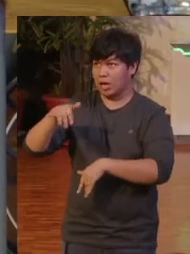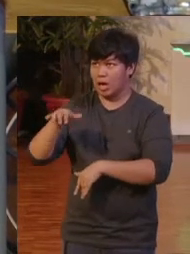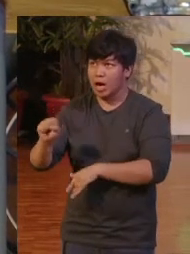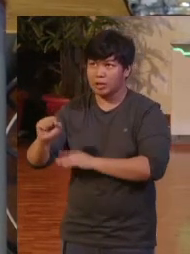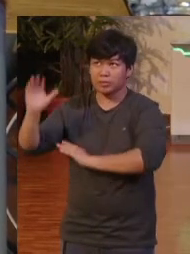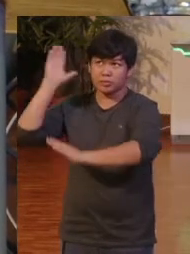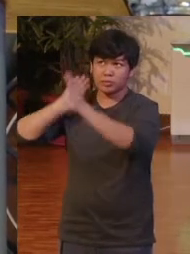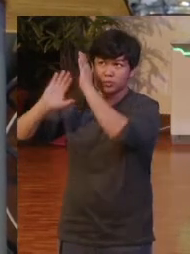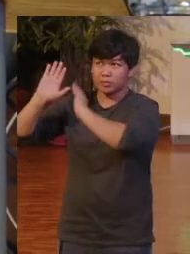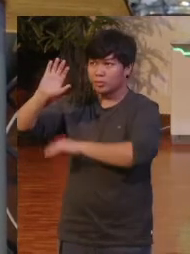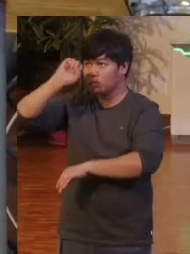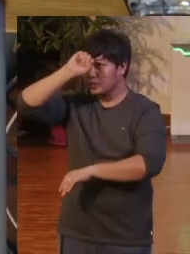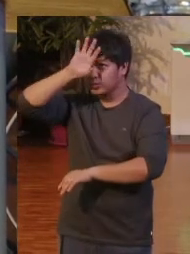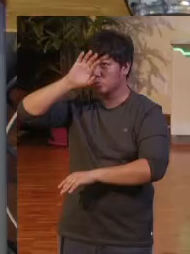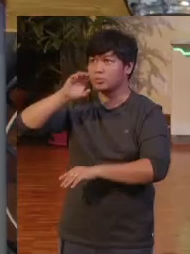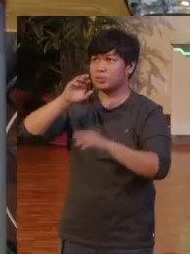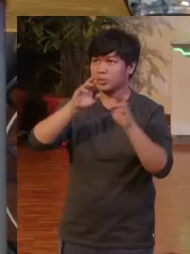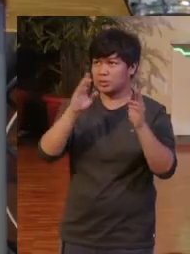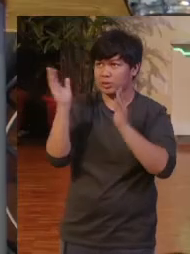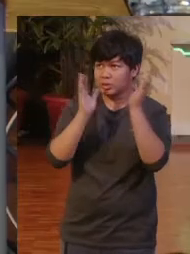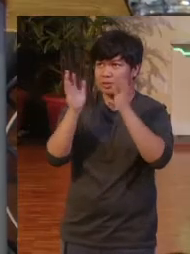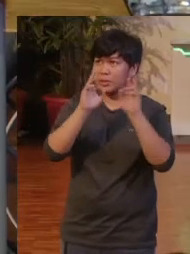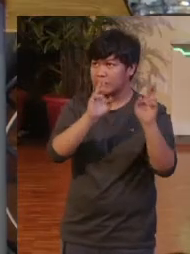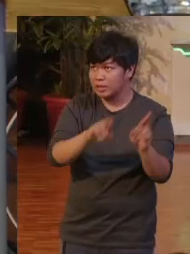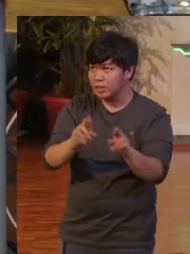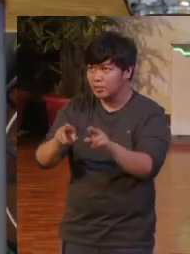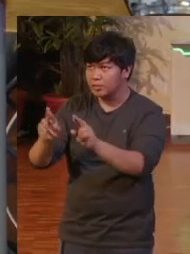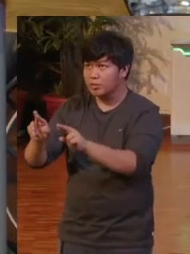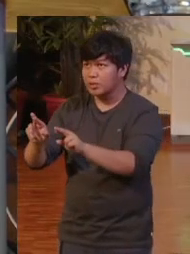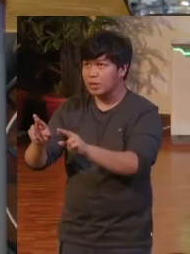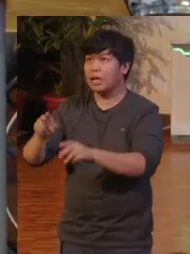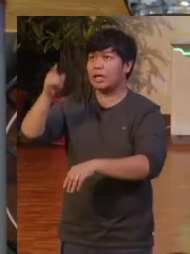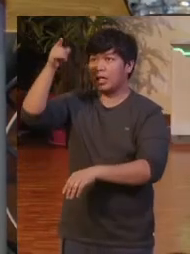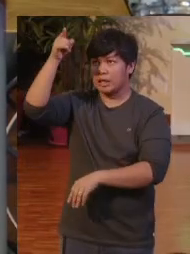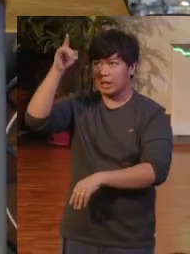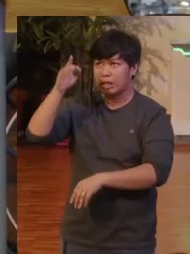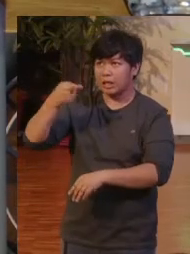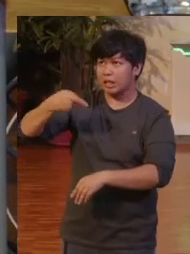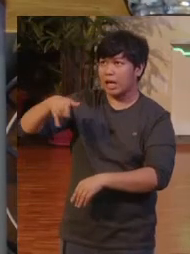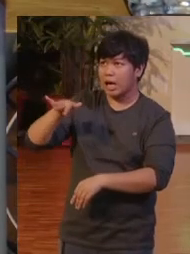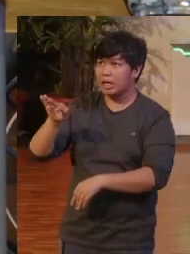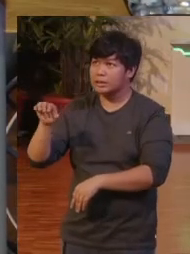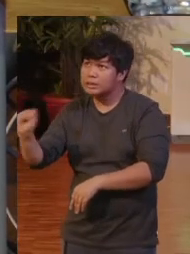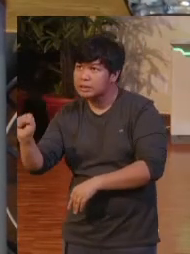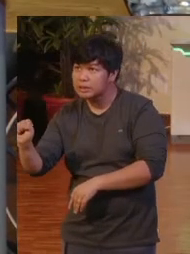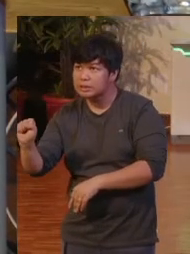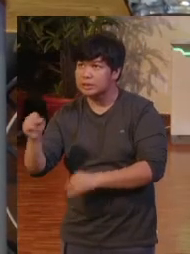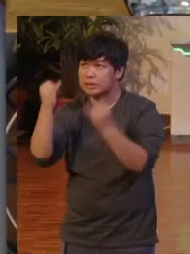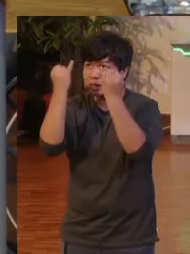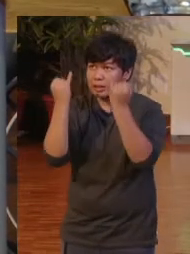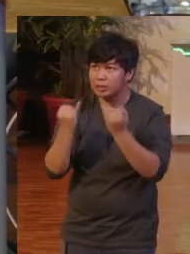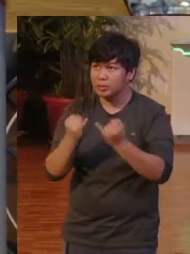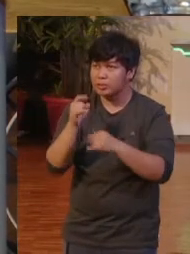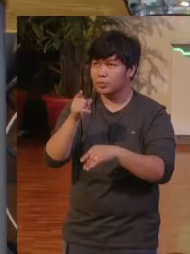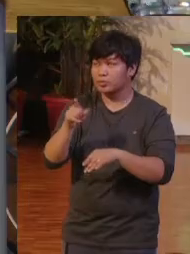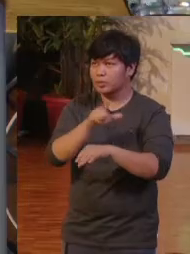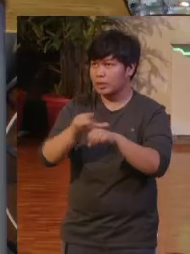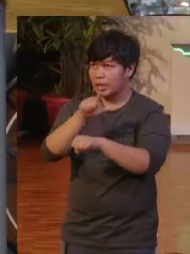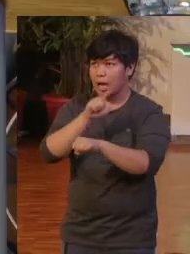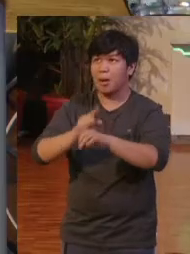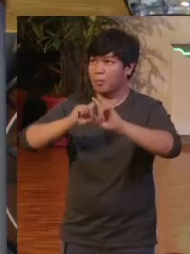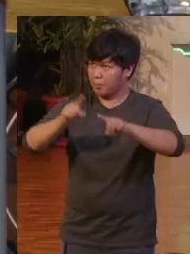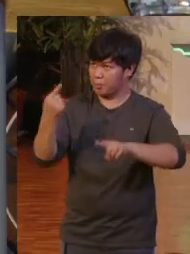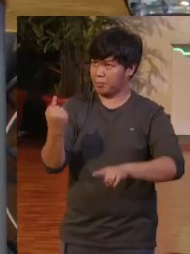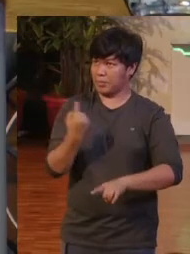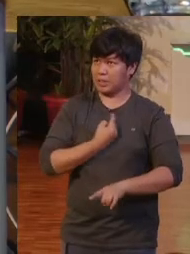your fathers served in the region beyond the river, or the gods of the Amorites in whose land you dwell, but